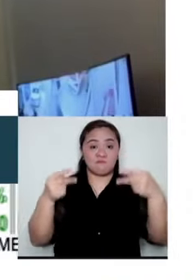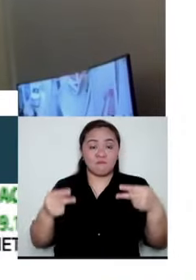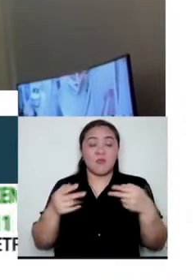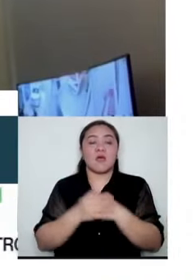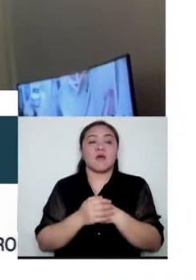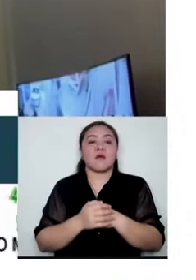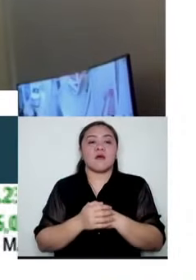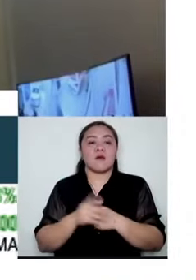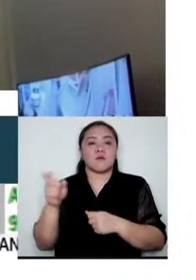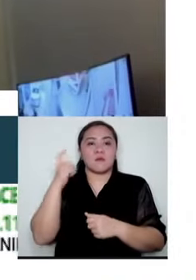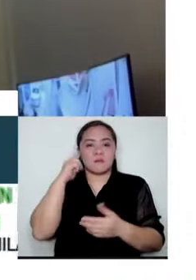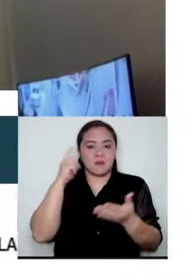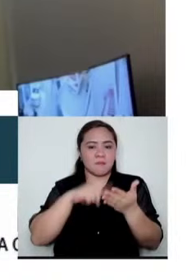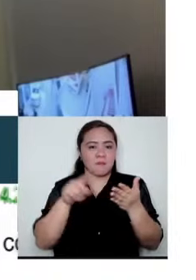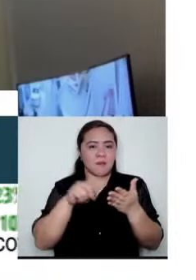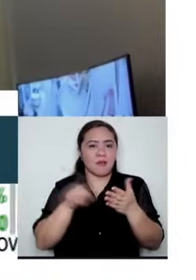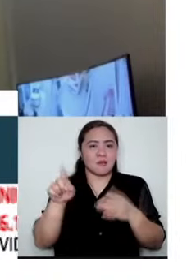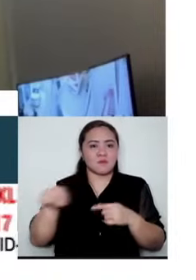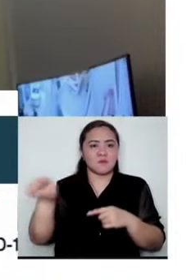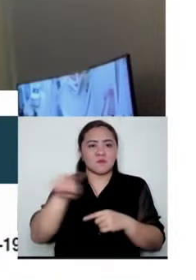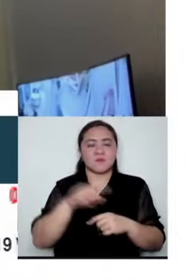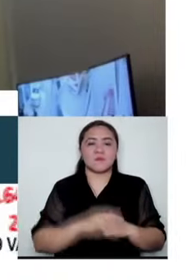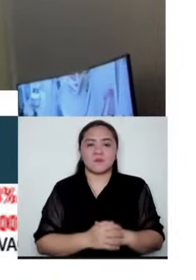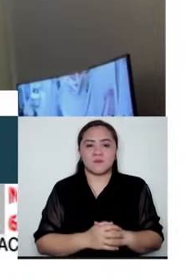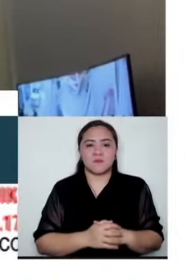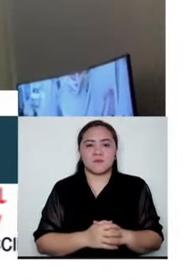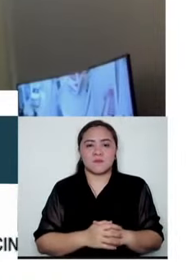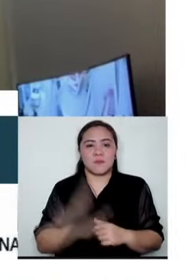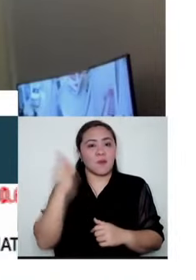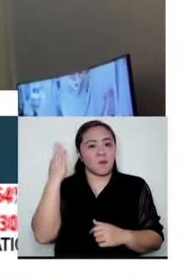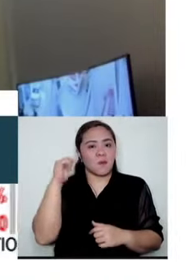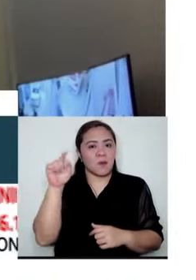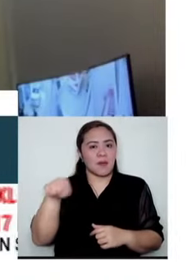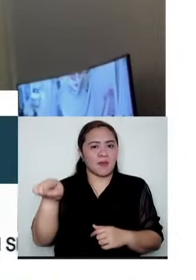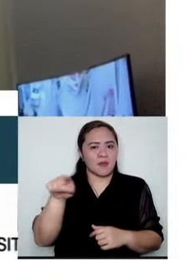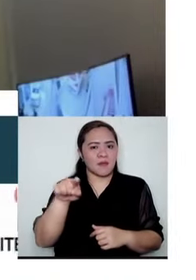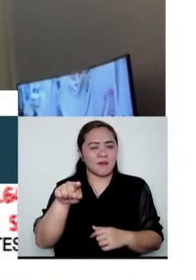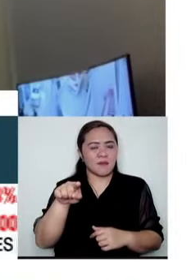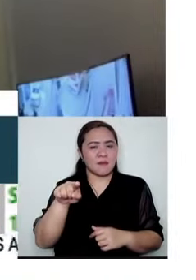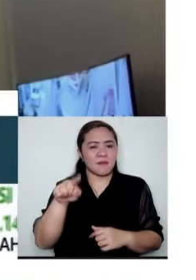data ng taong bayan. They failed.